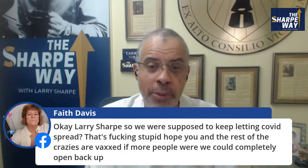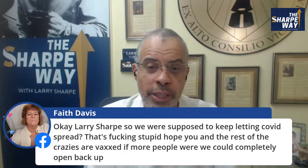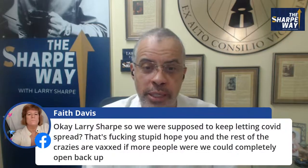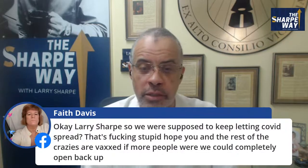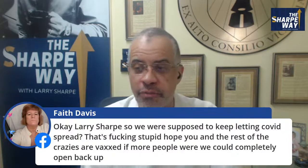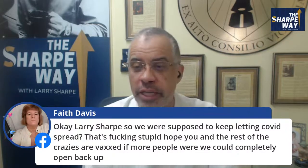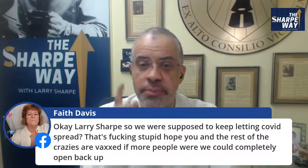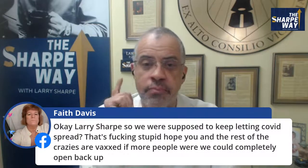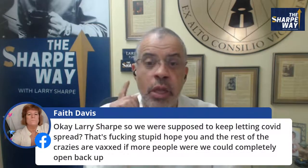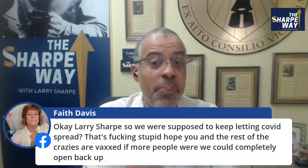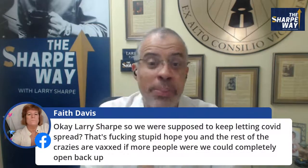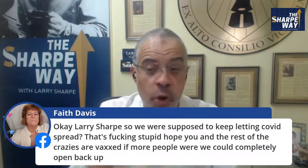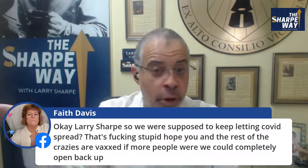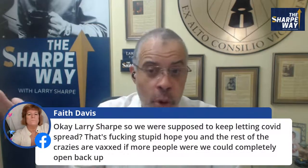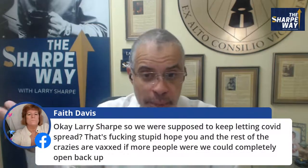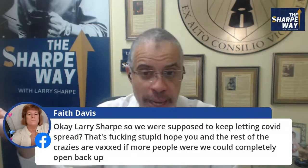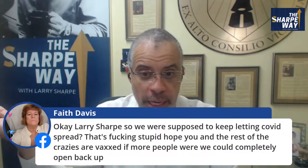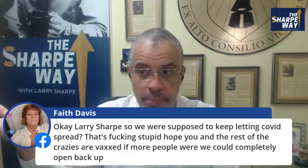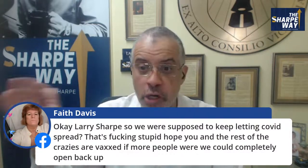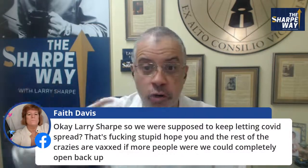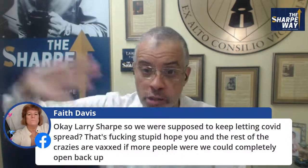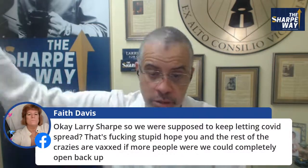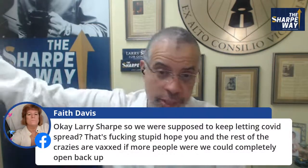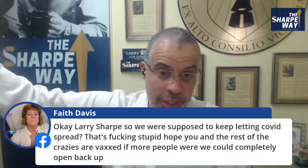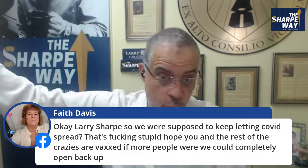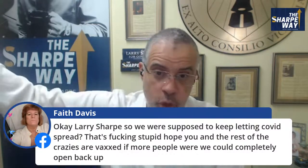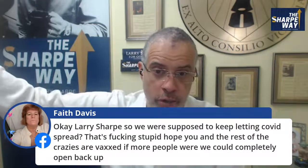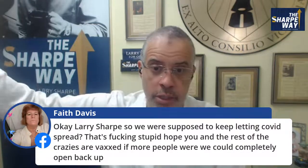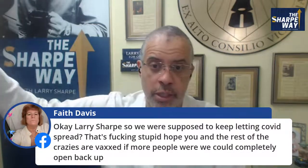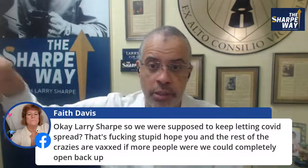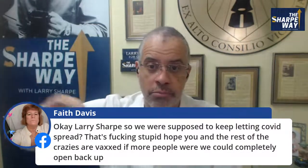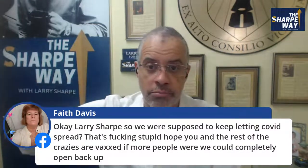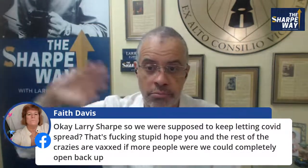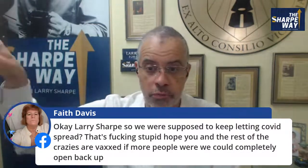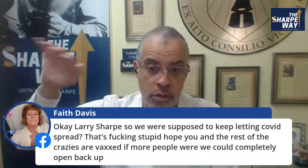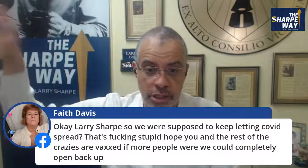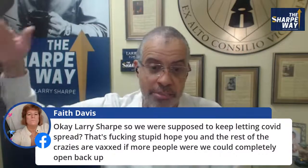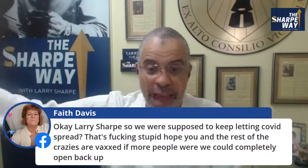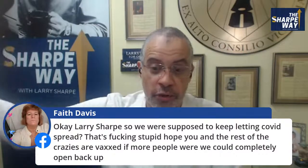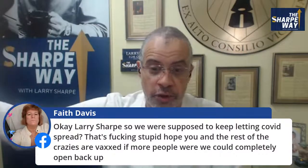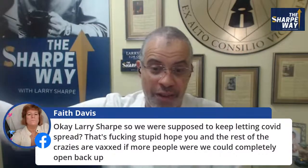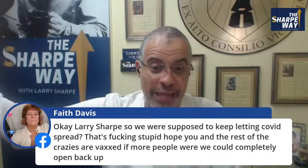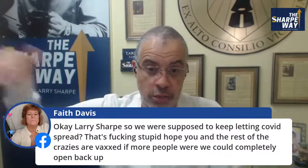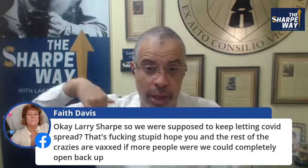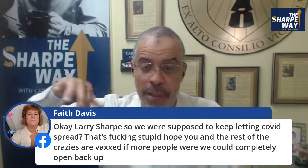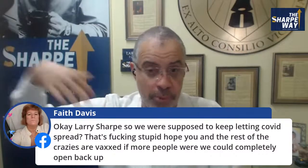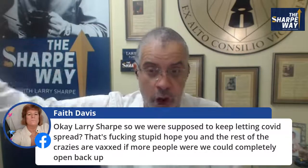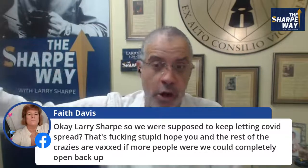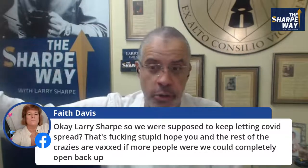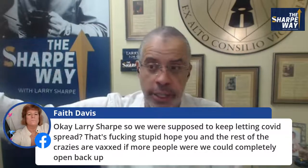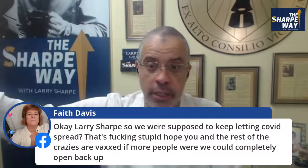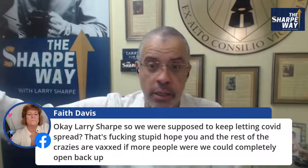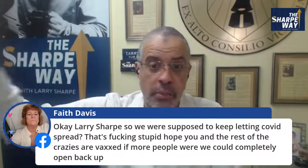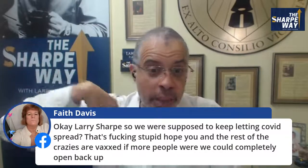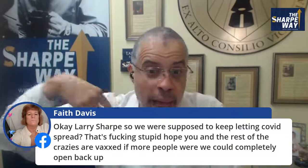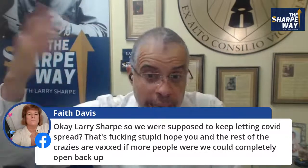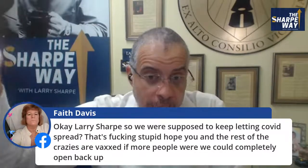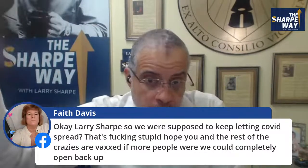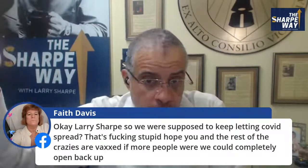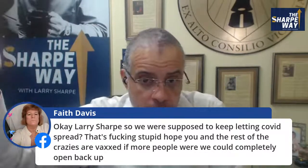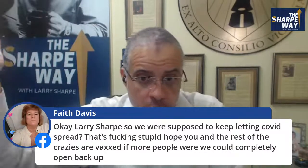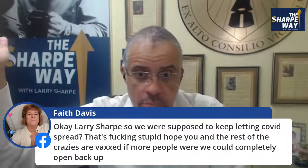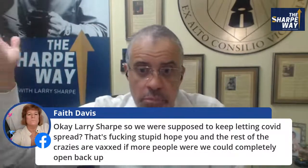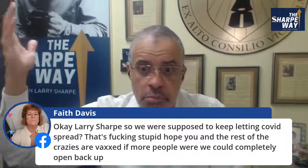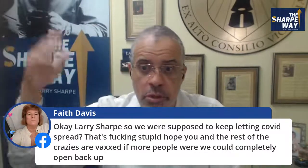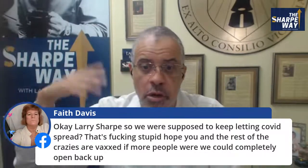A couple of things, Faith. People are already opening back up across the world. Doesn't matter if you're vaxxed or not. People are doing it. But I